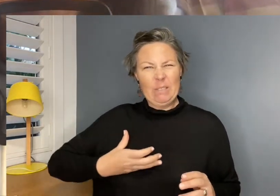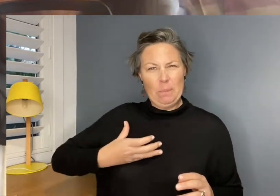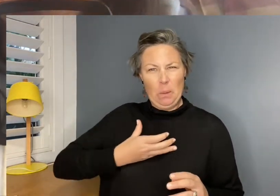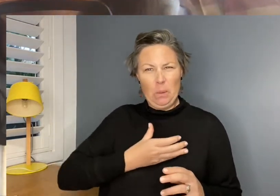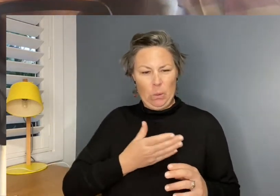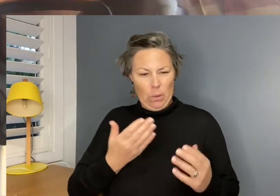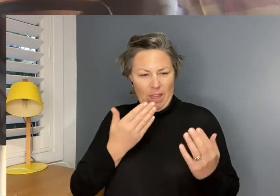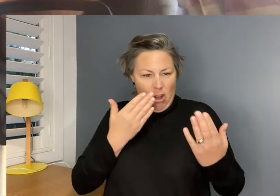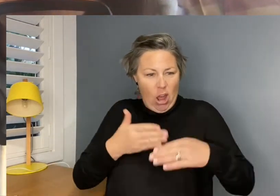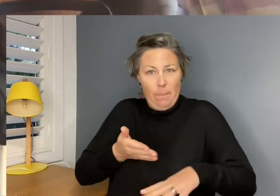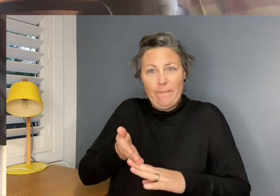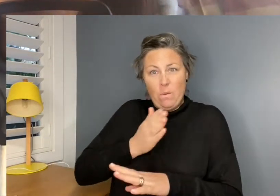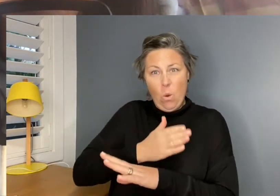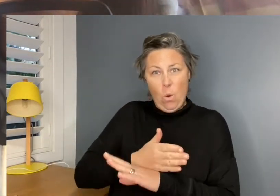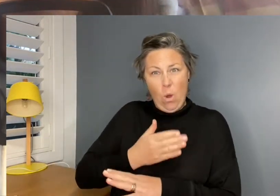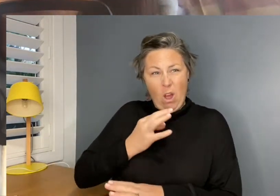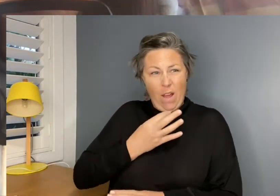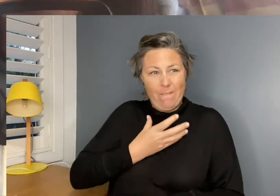Yeah.